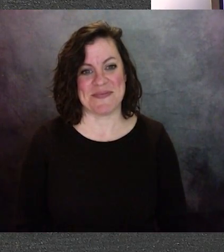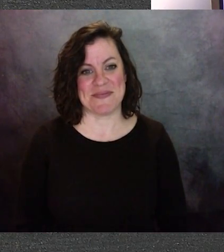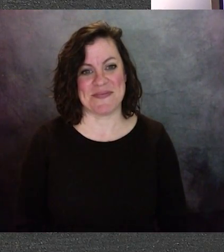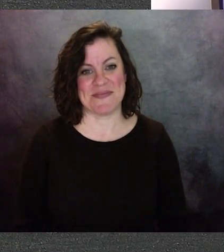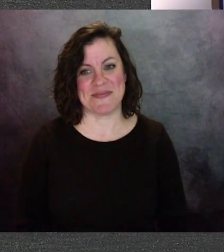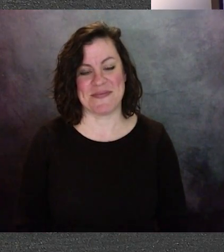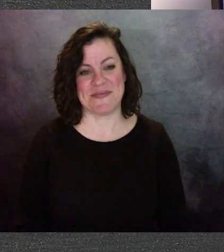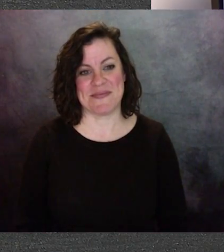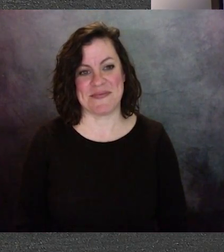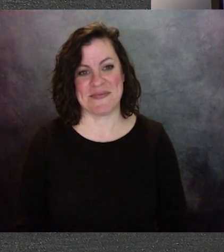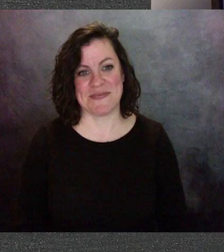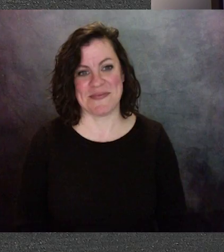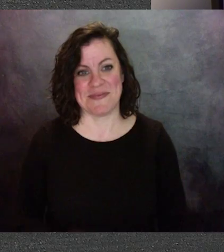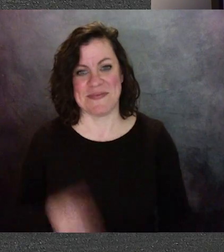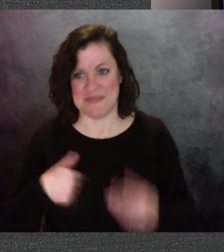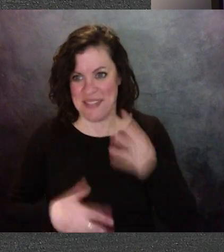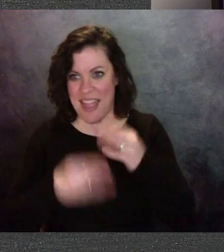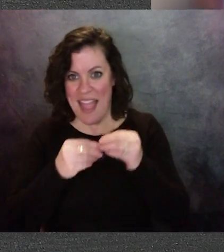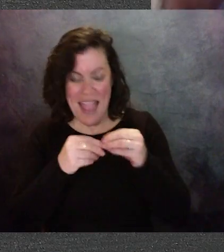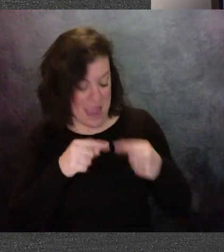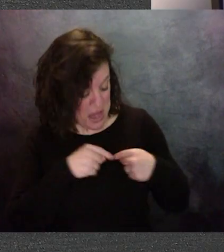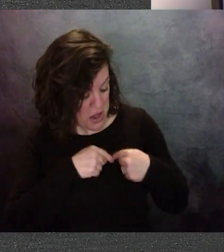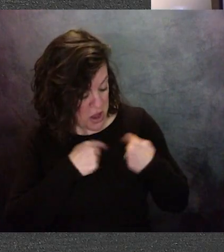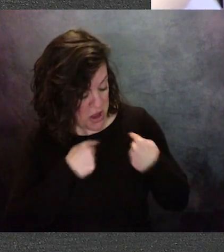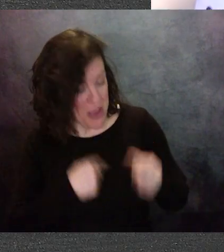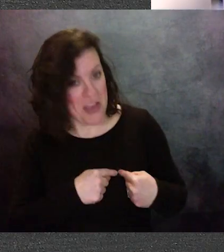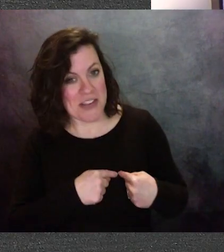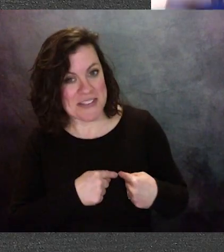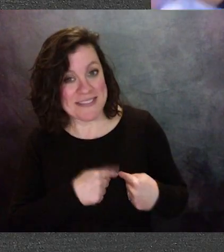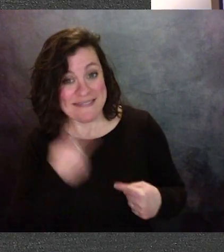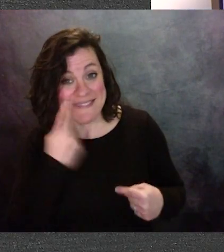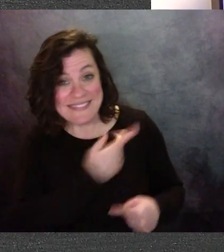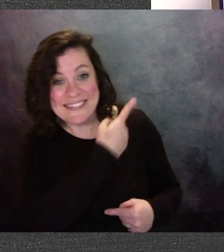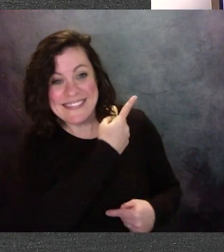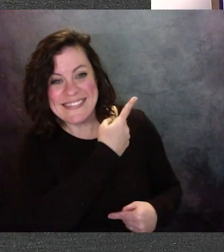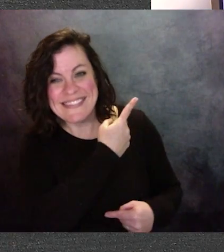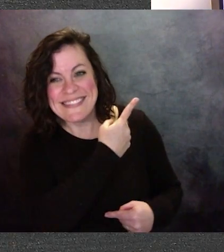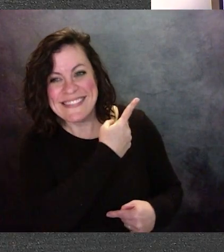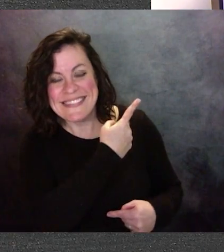Right inside. See it? And then I'm going to put this on,